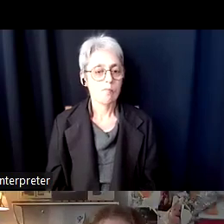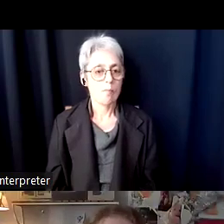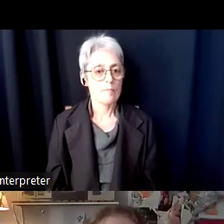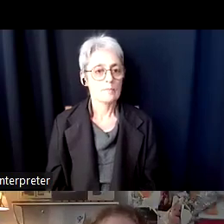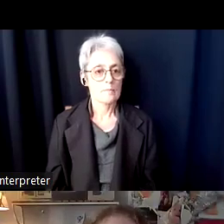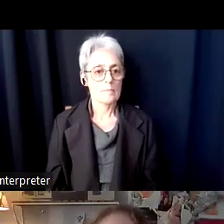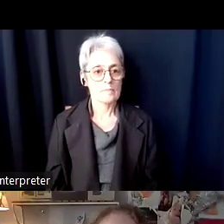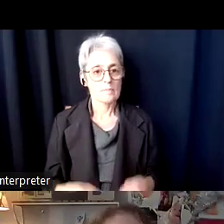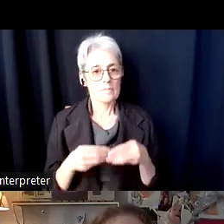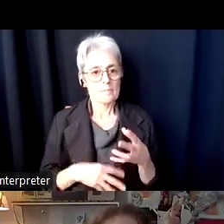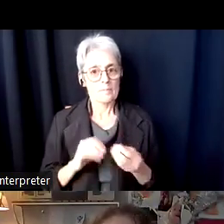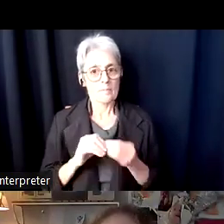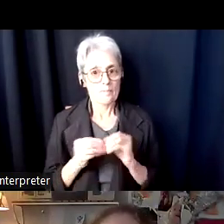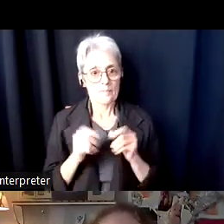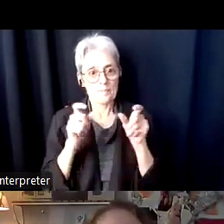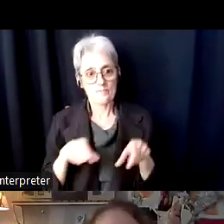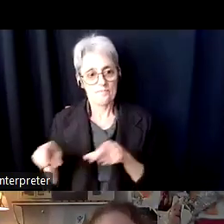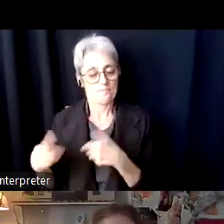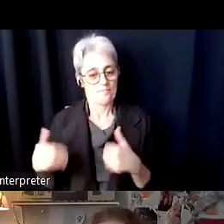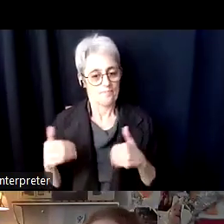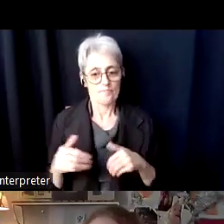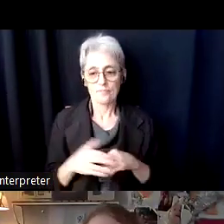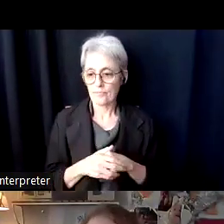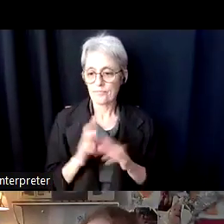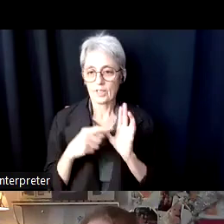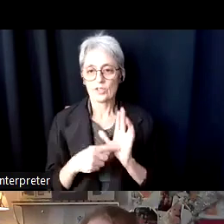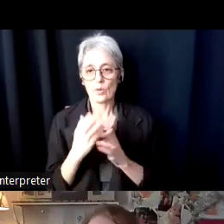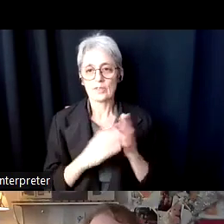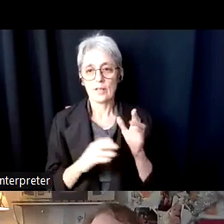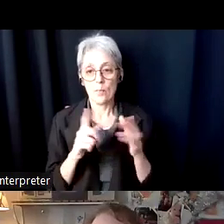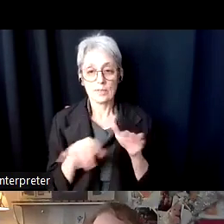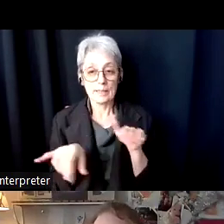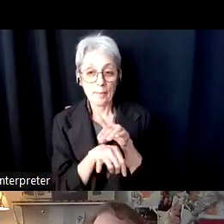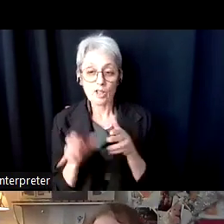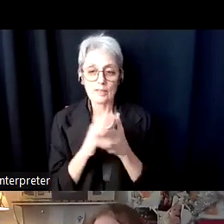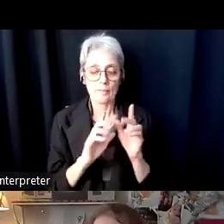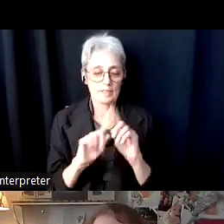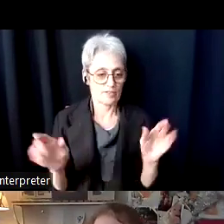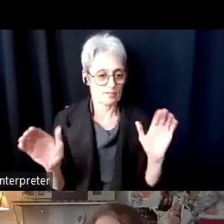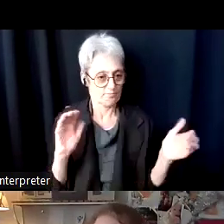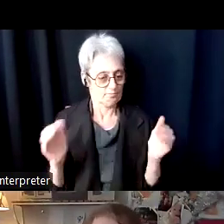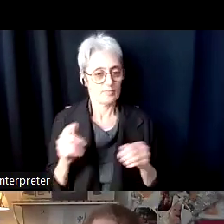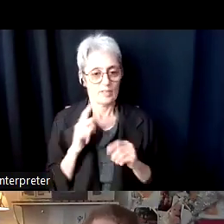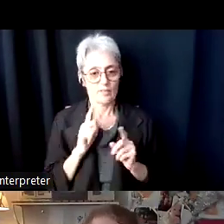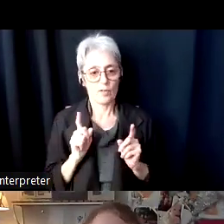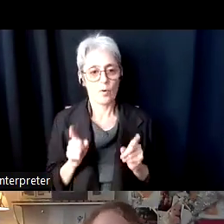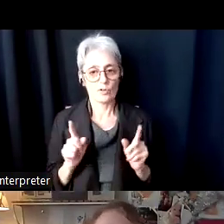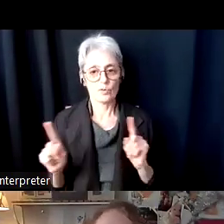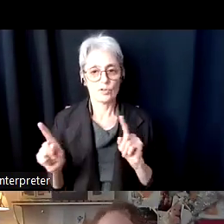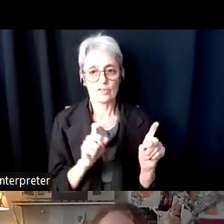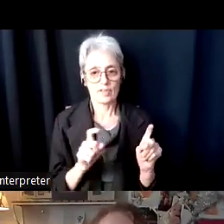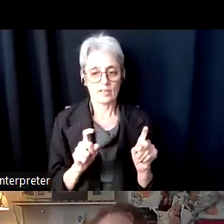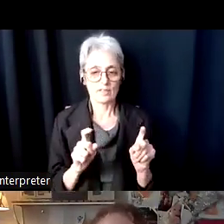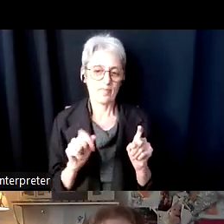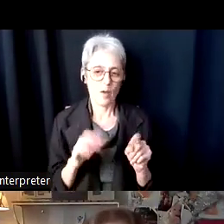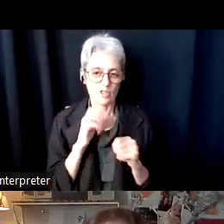of numbers in this table, so I'm just going to point out a few of the similarities and the differences for our 2 surveys that we're focused on today. So for